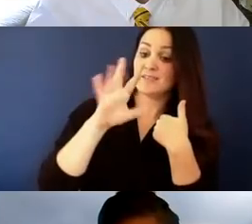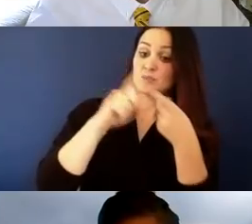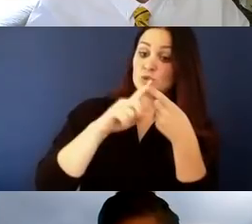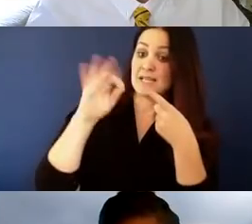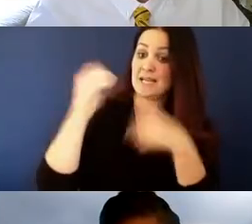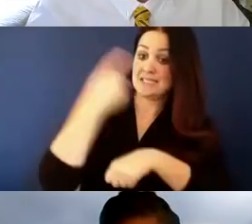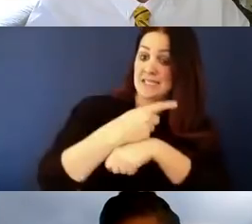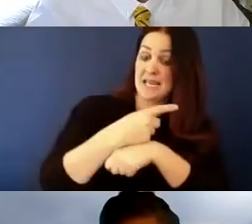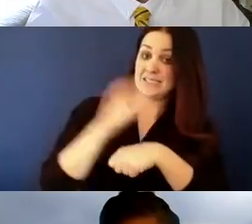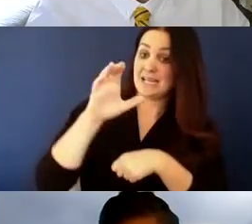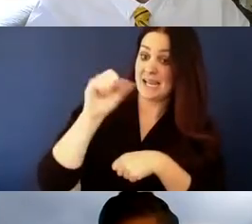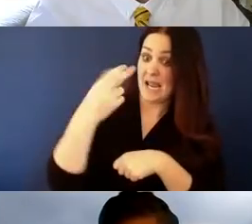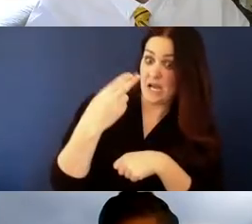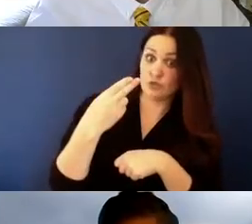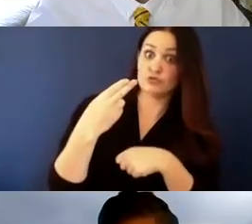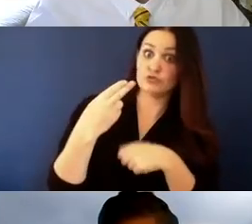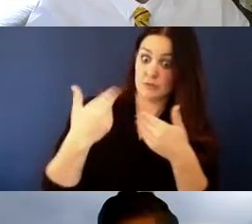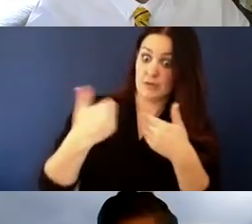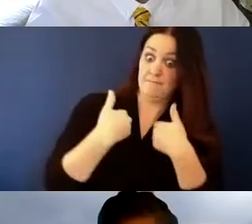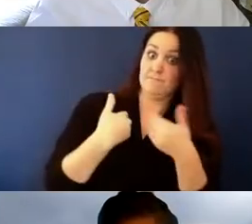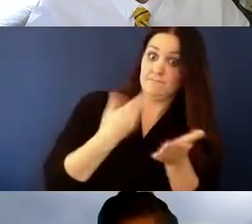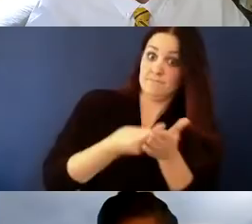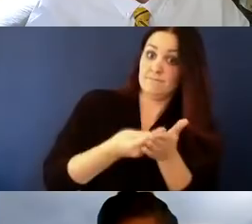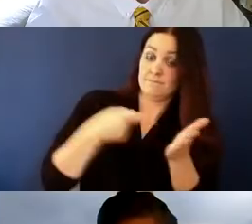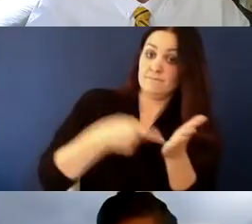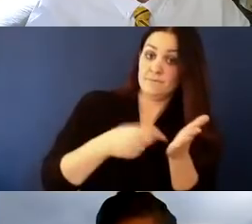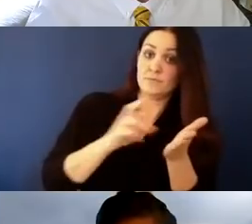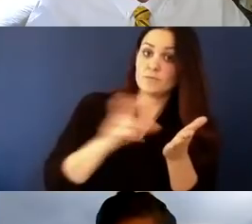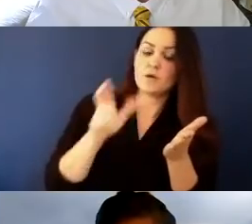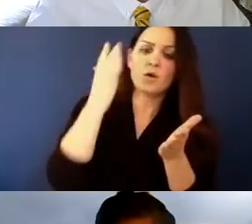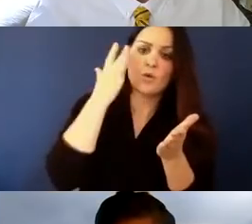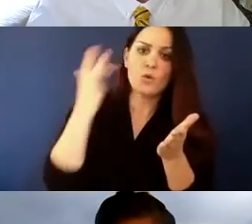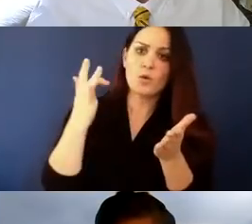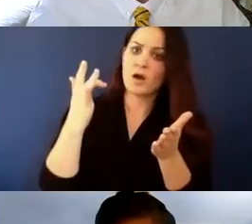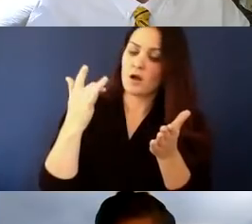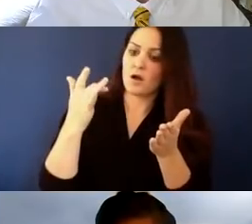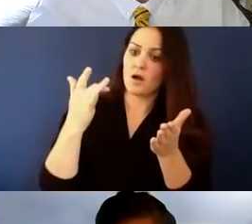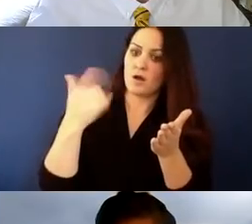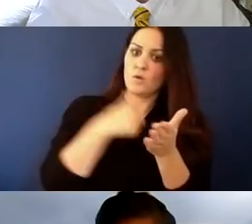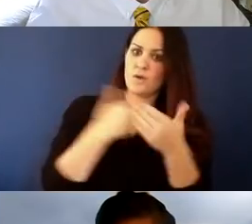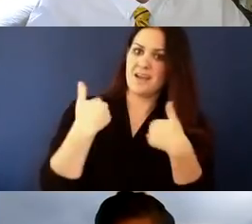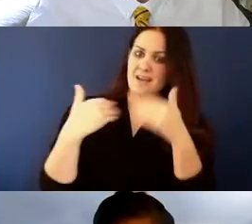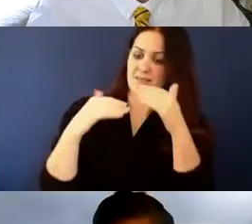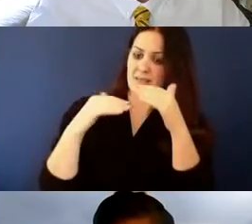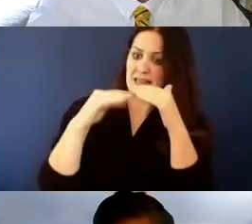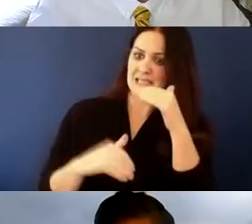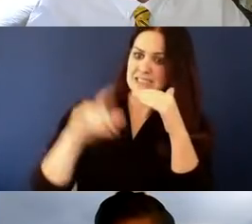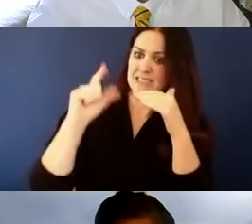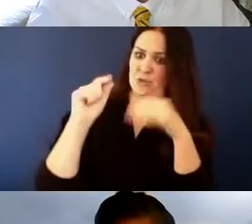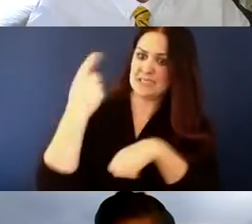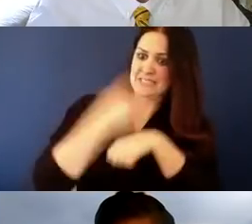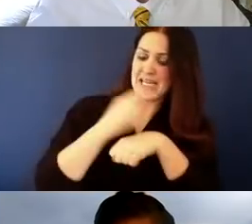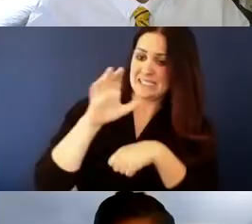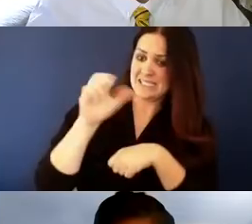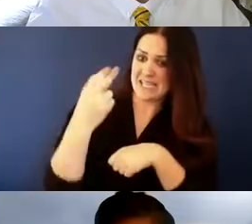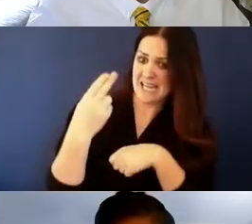hand. Why did the health system pursue an unnecessary risky financial strategy of having less than 20 days cash on hand when